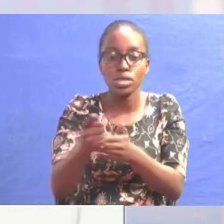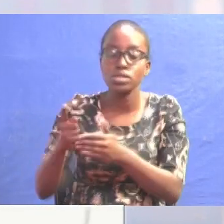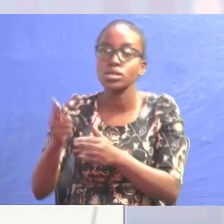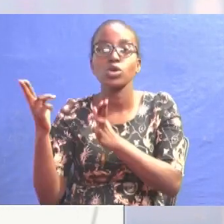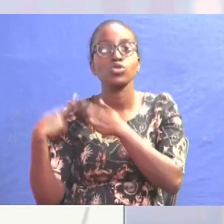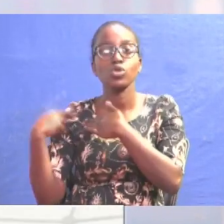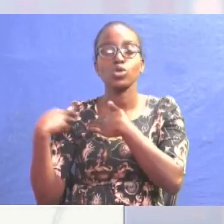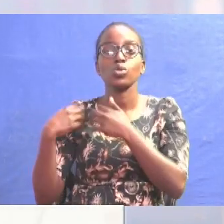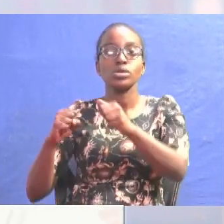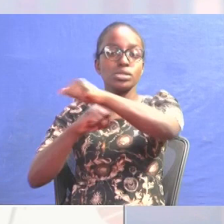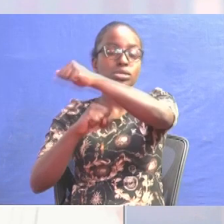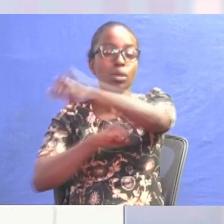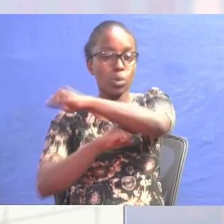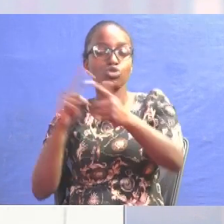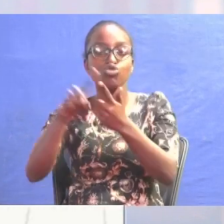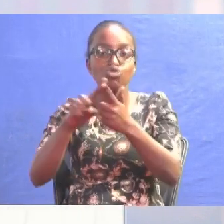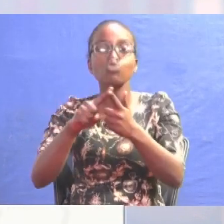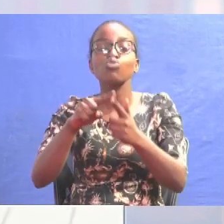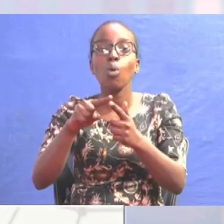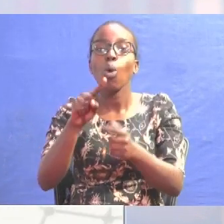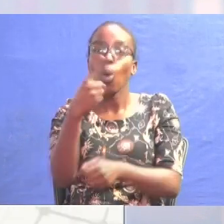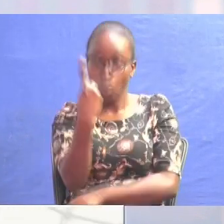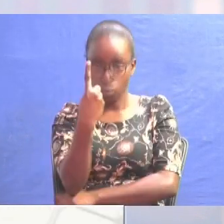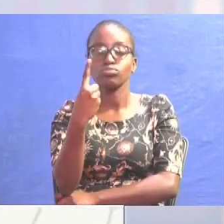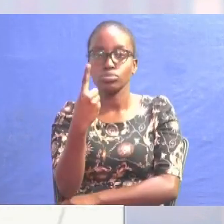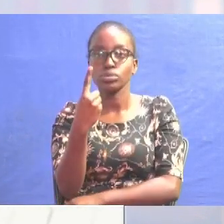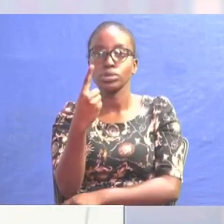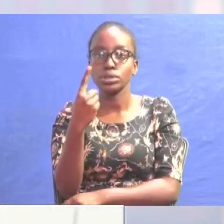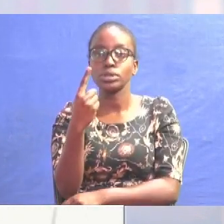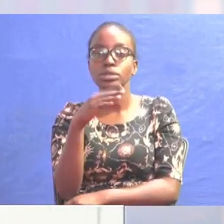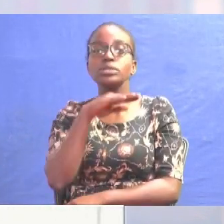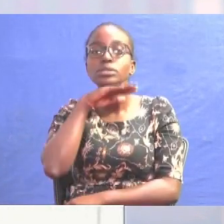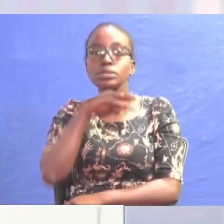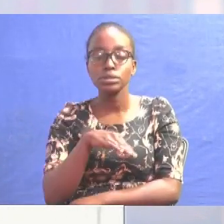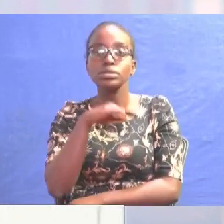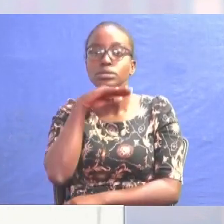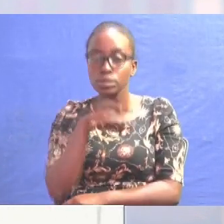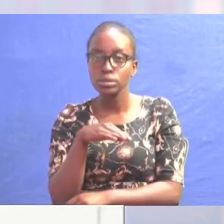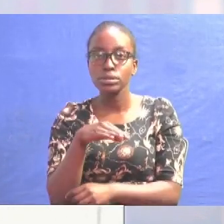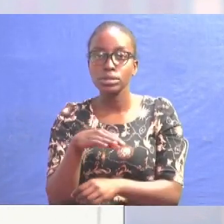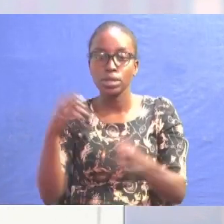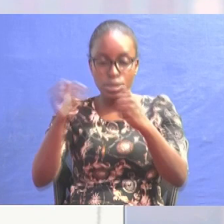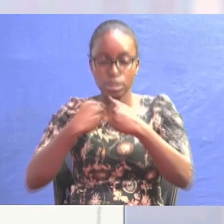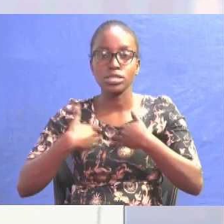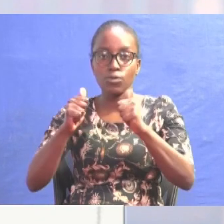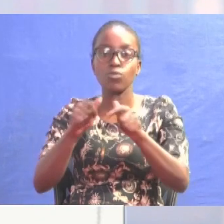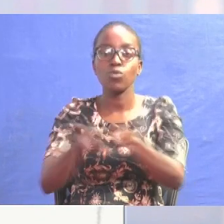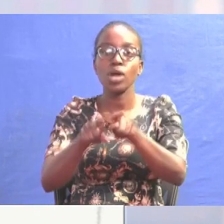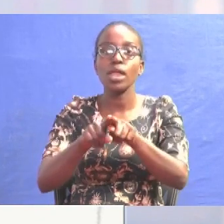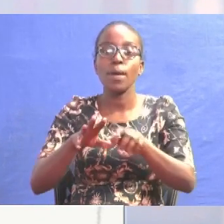and their support to Mr. Odinga. First of all, how do you fancy Raila Odinga's chances in this monkey water